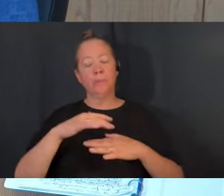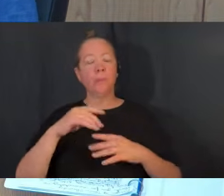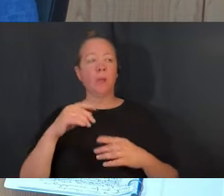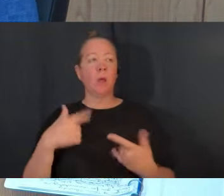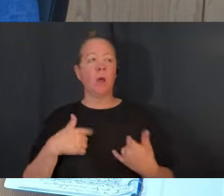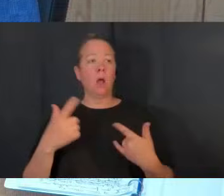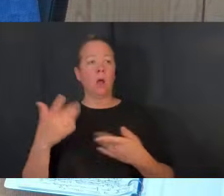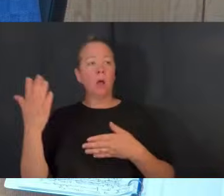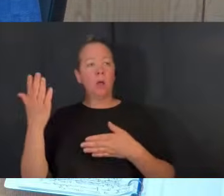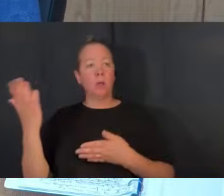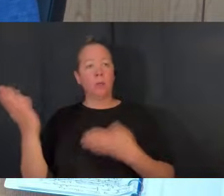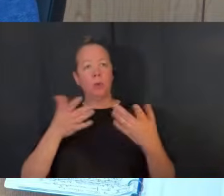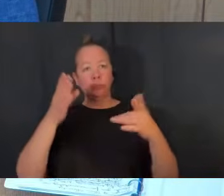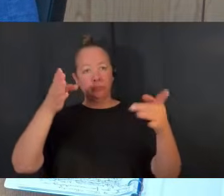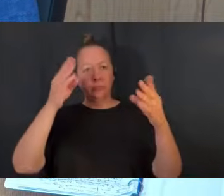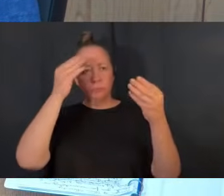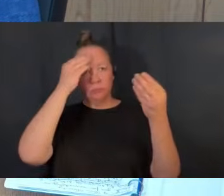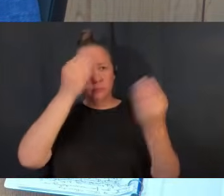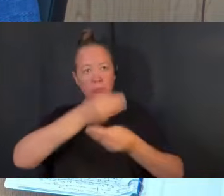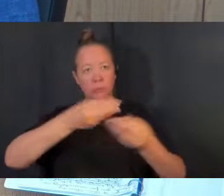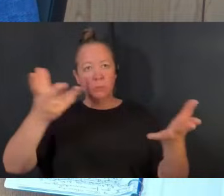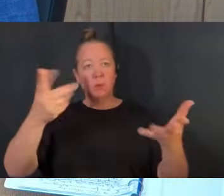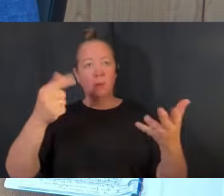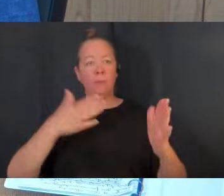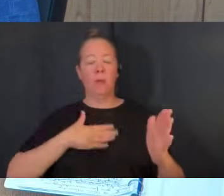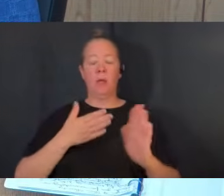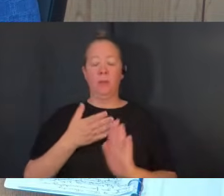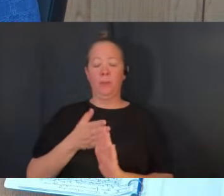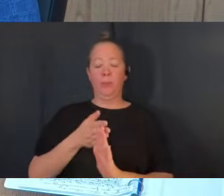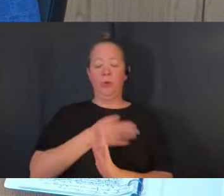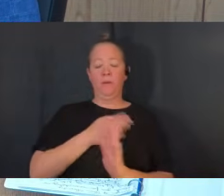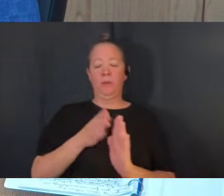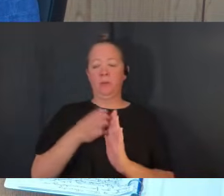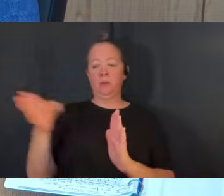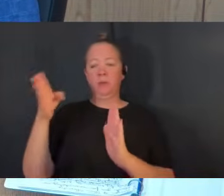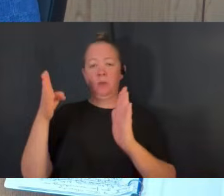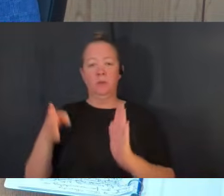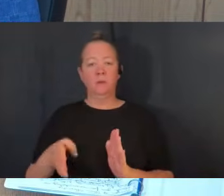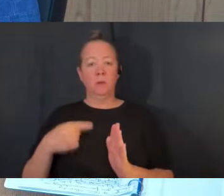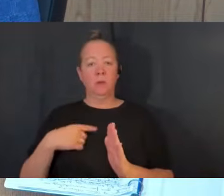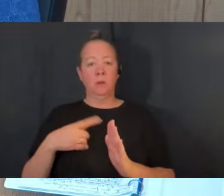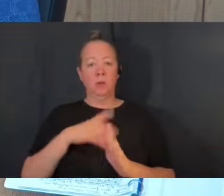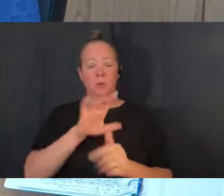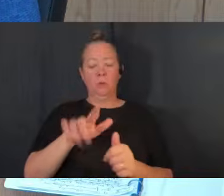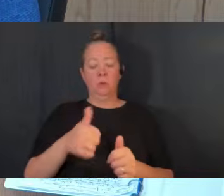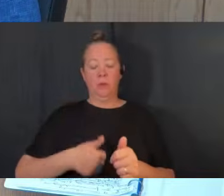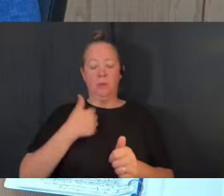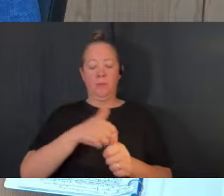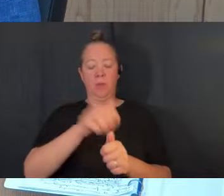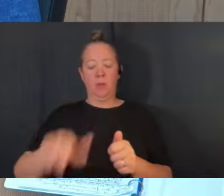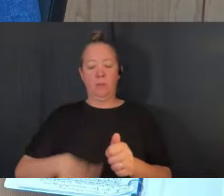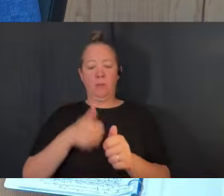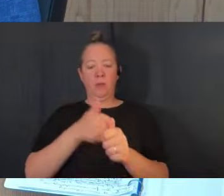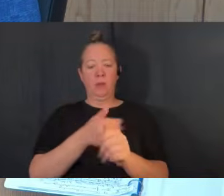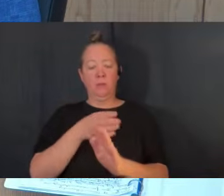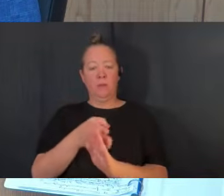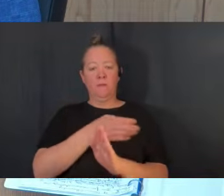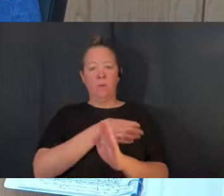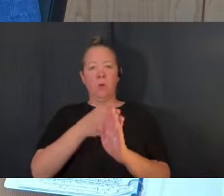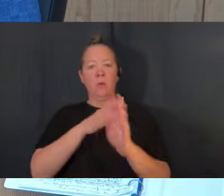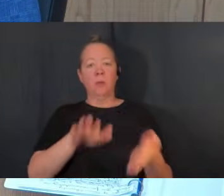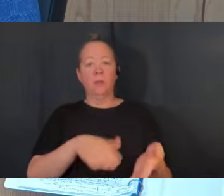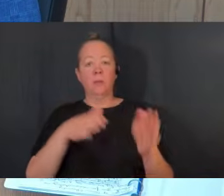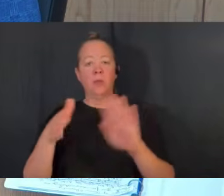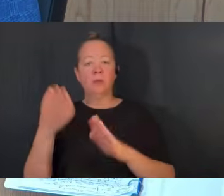of my previous neighbor who lived right behind me before he passed away, who served this town based